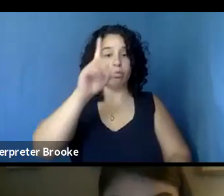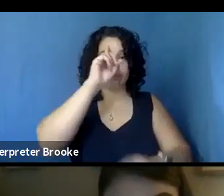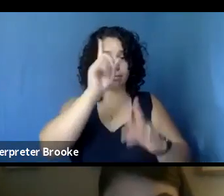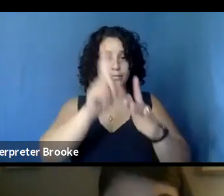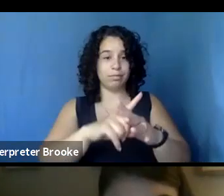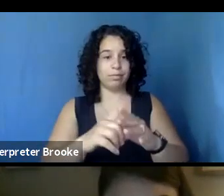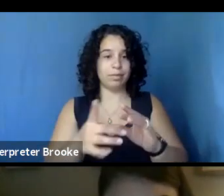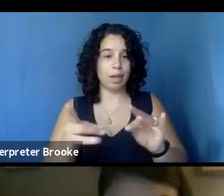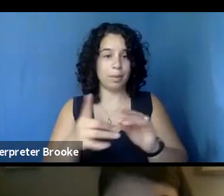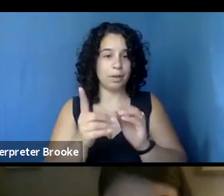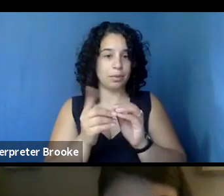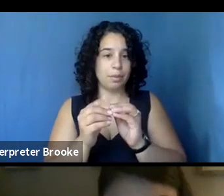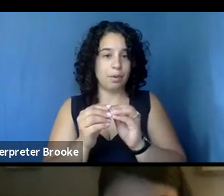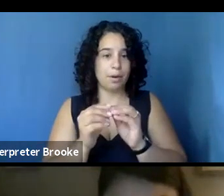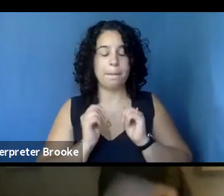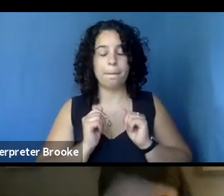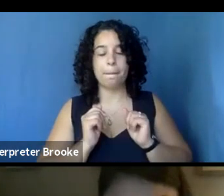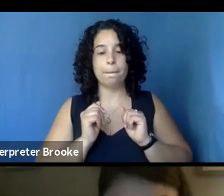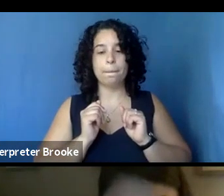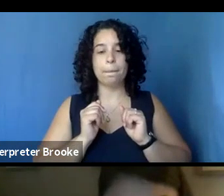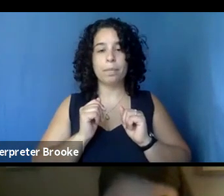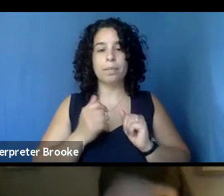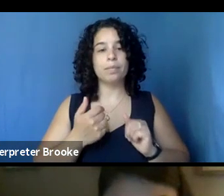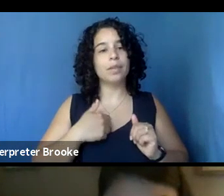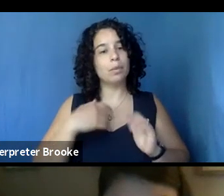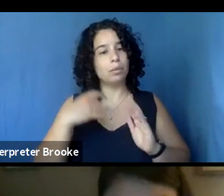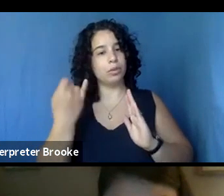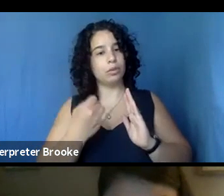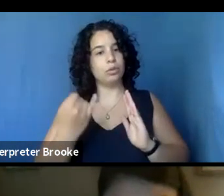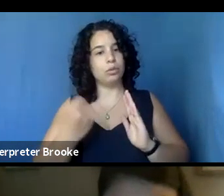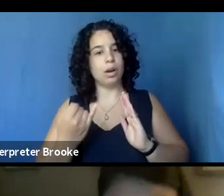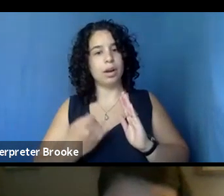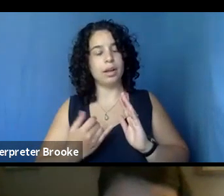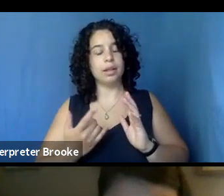thing. I was drawing while I was